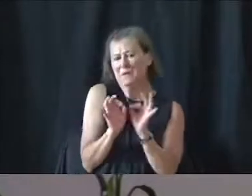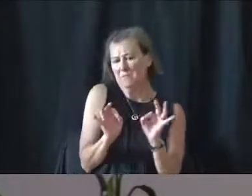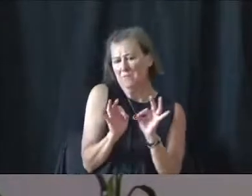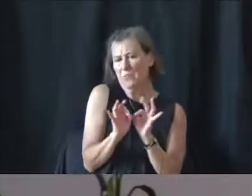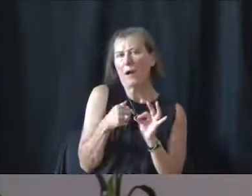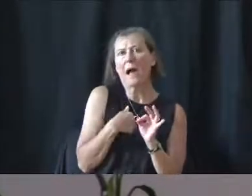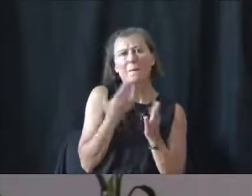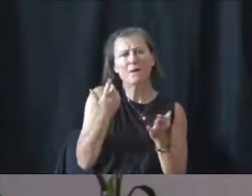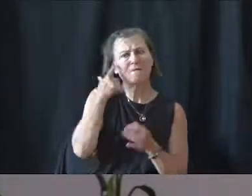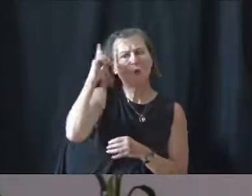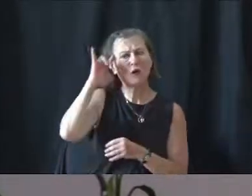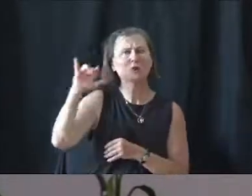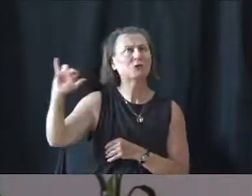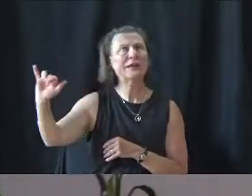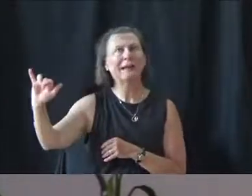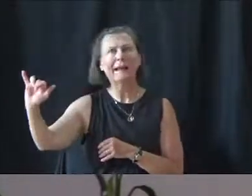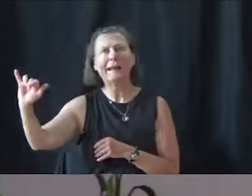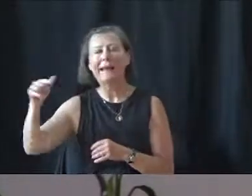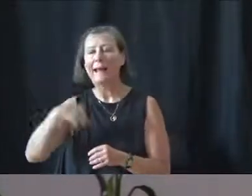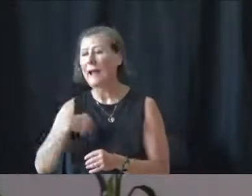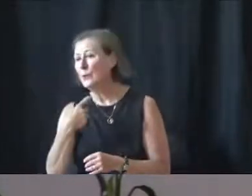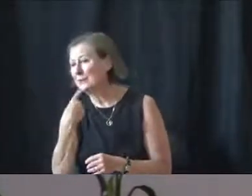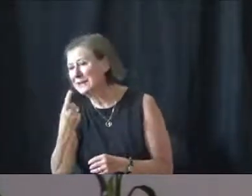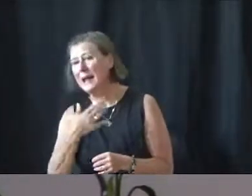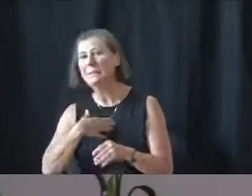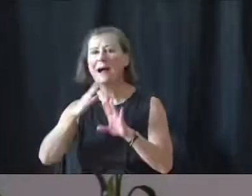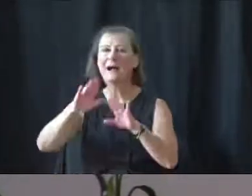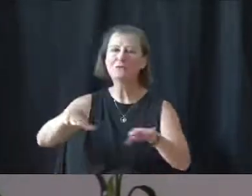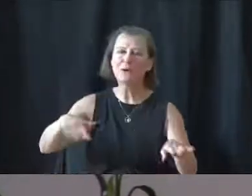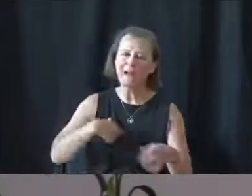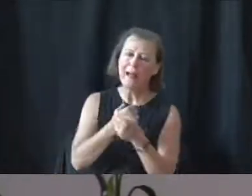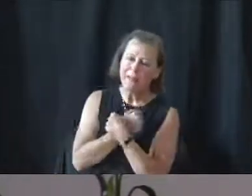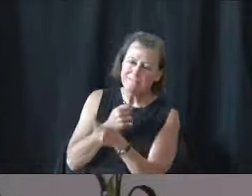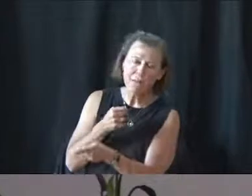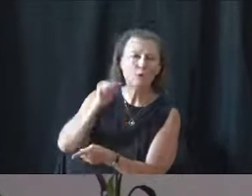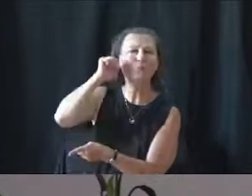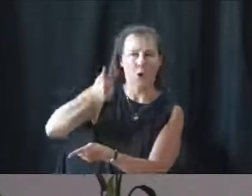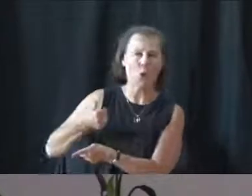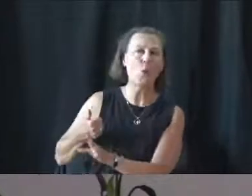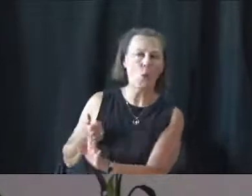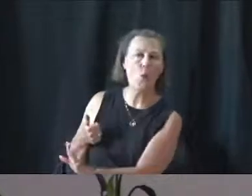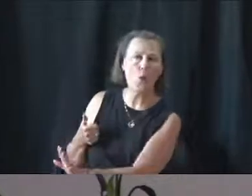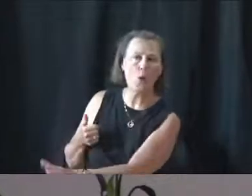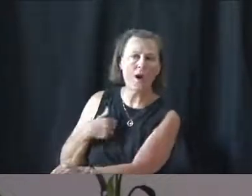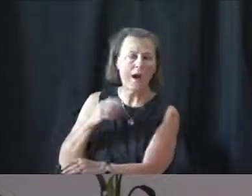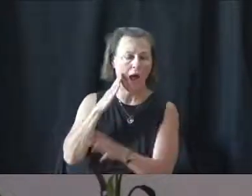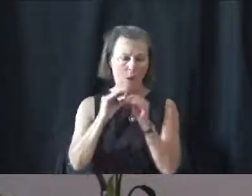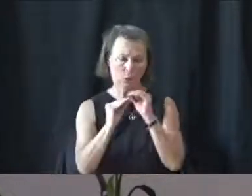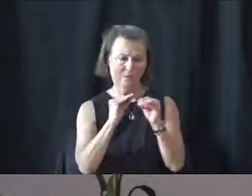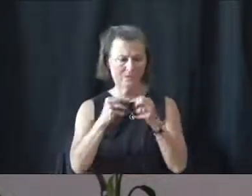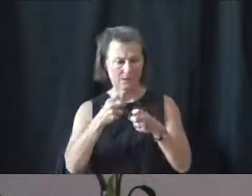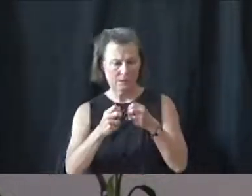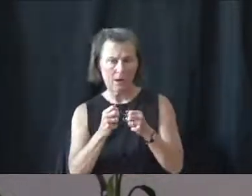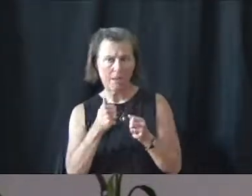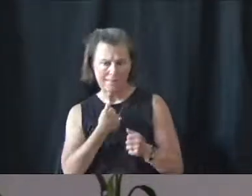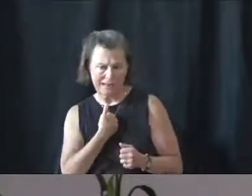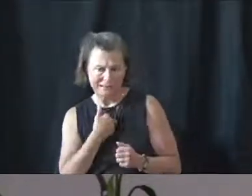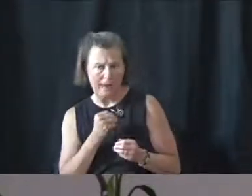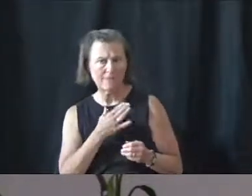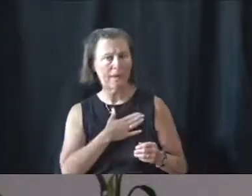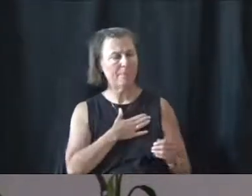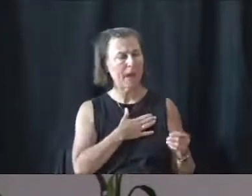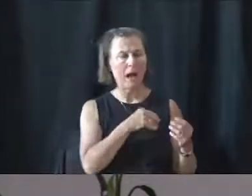will tell my children I love them tomorrow. I will correct the problems between myself and my